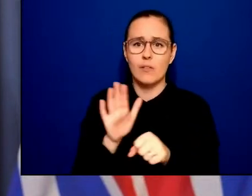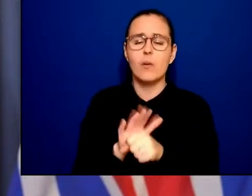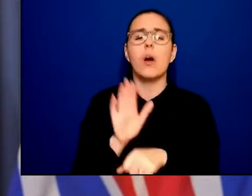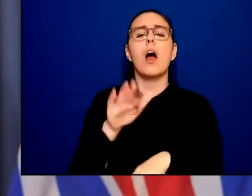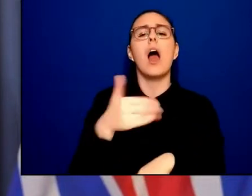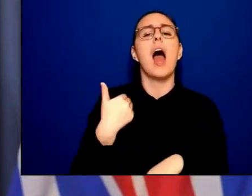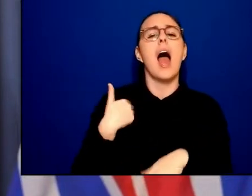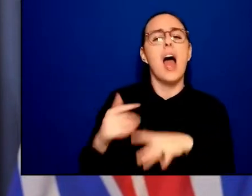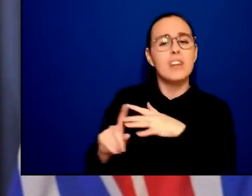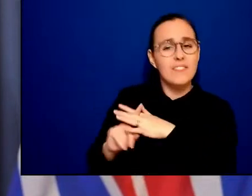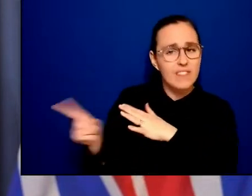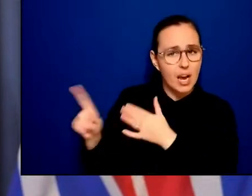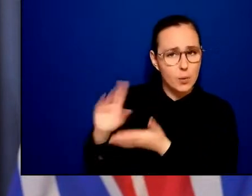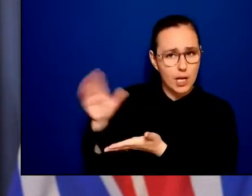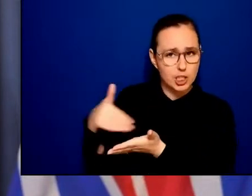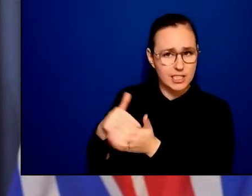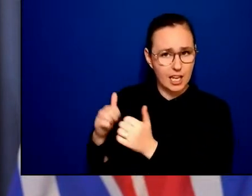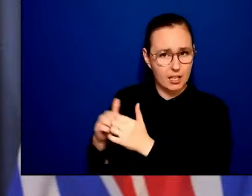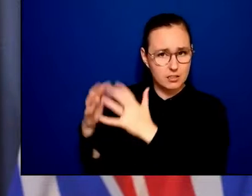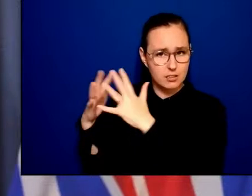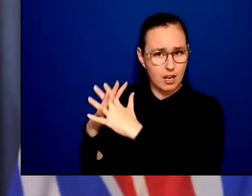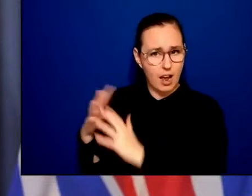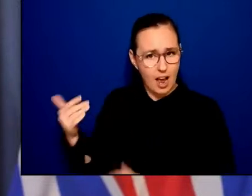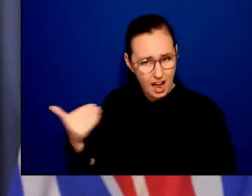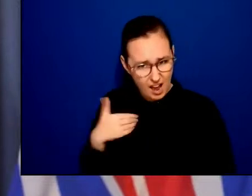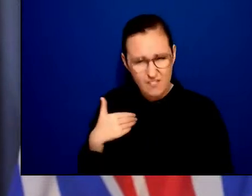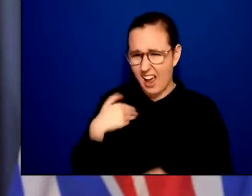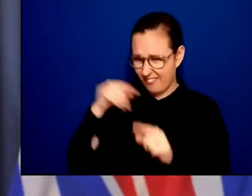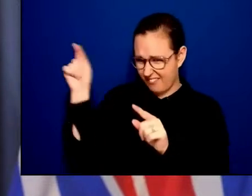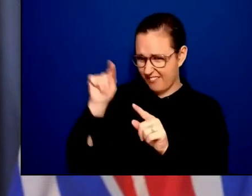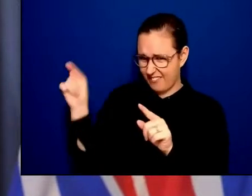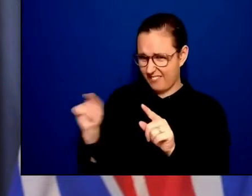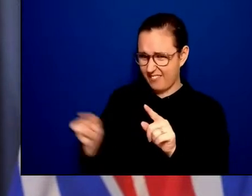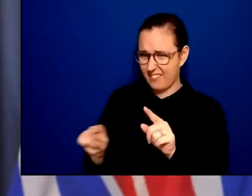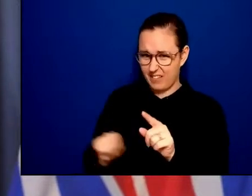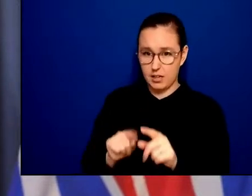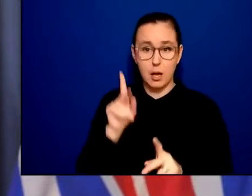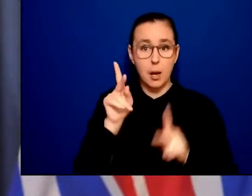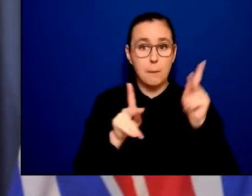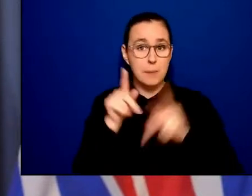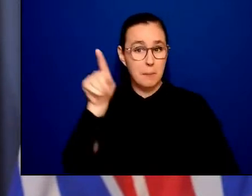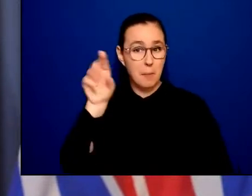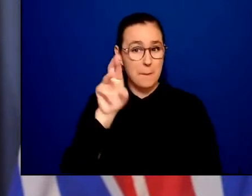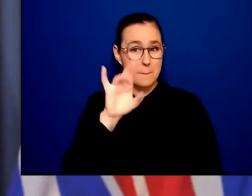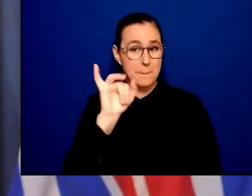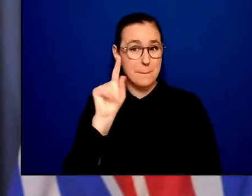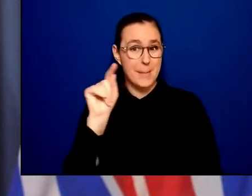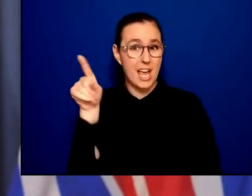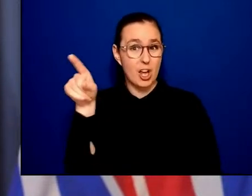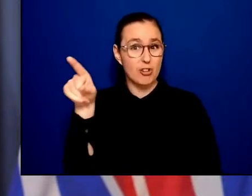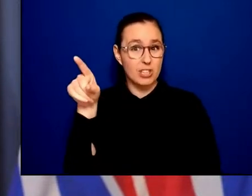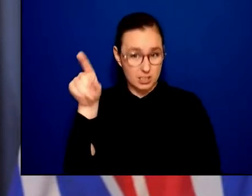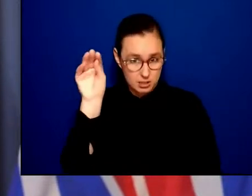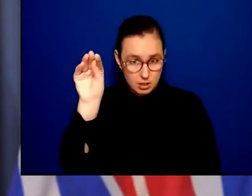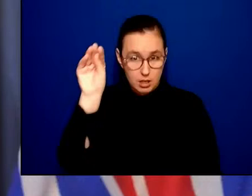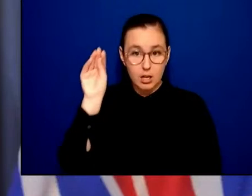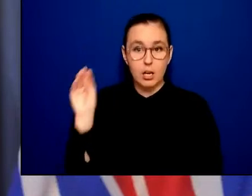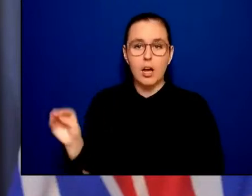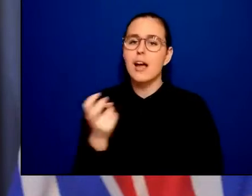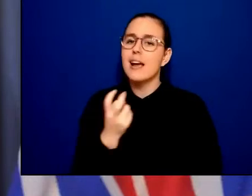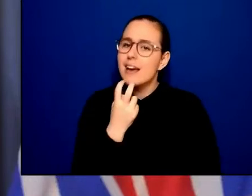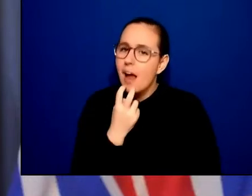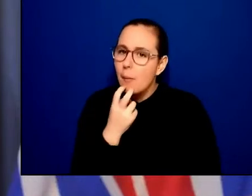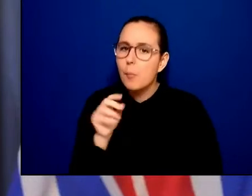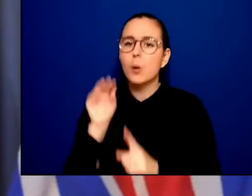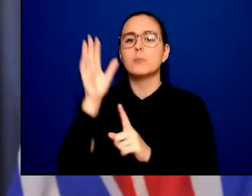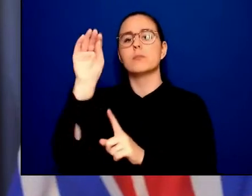of Merritt, in particular, Kamloops and Kelowna, where they have the support to find people the